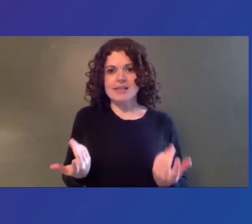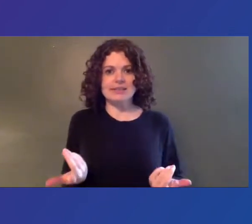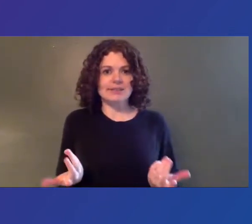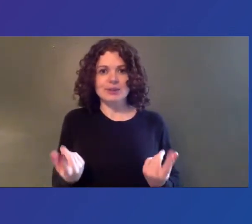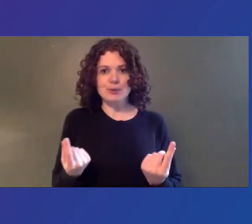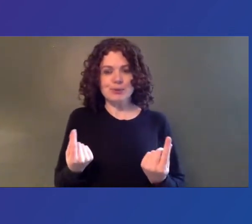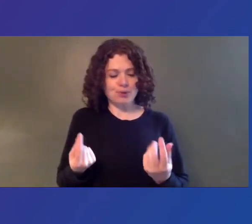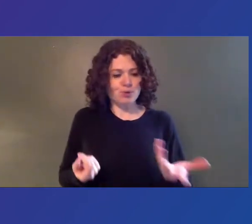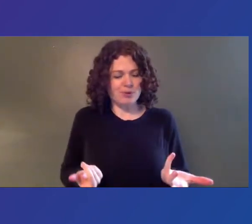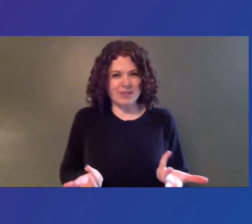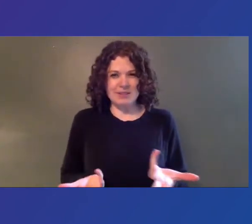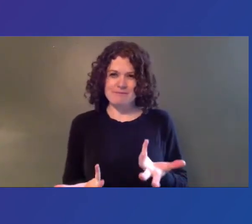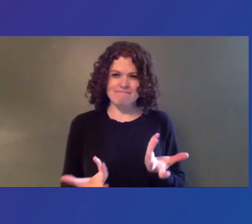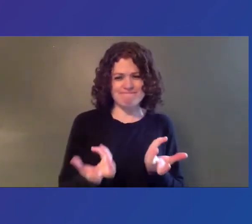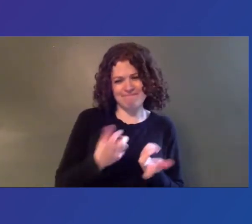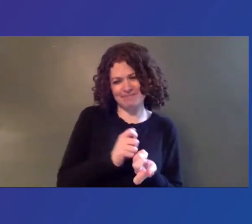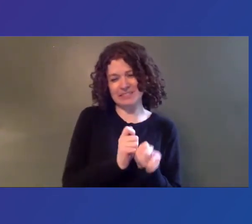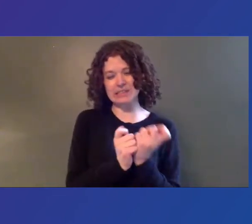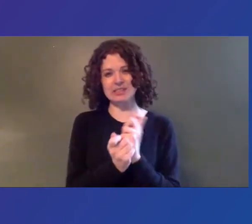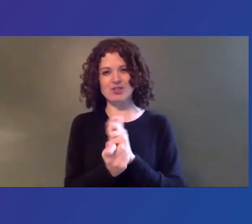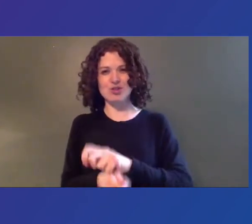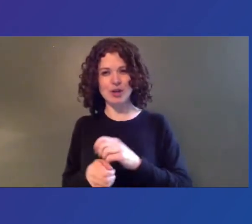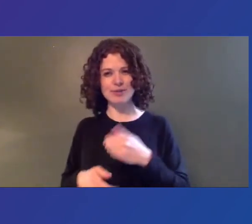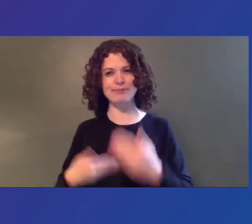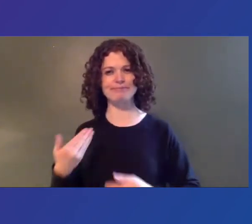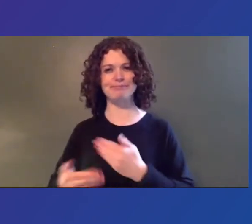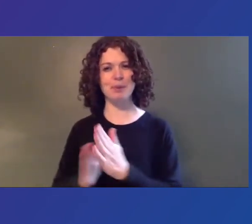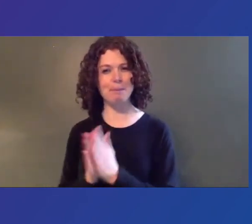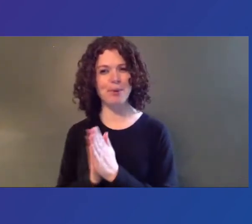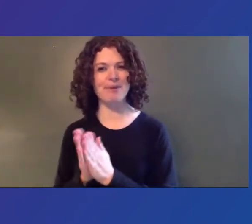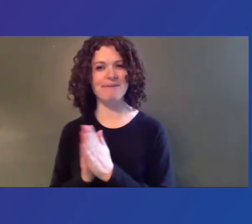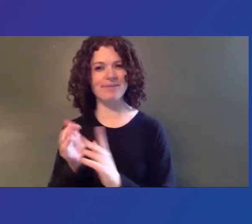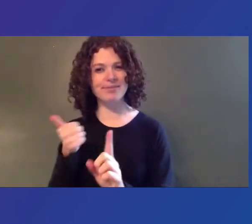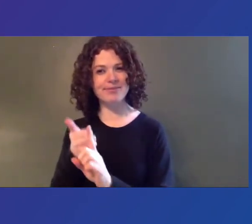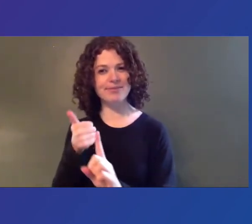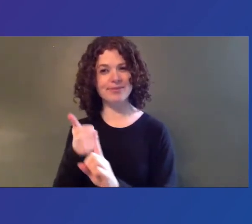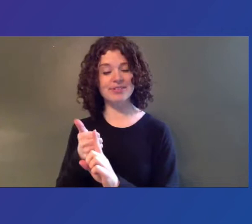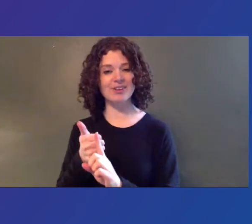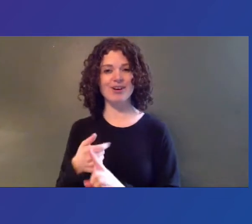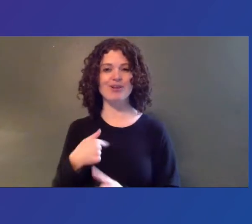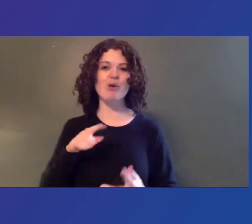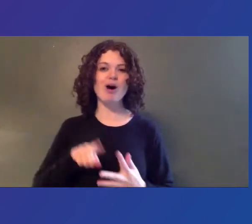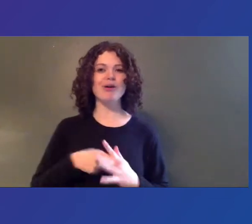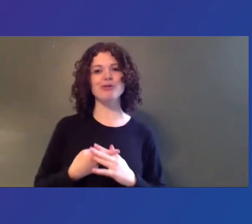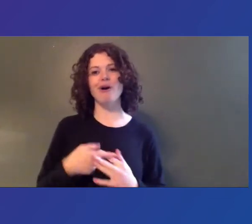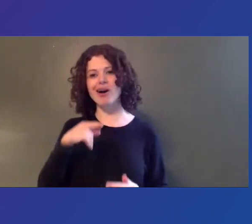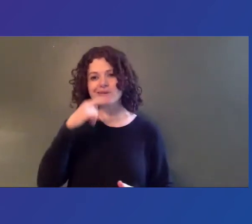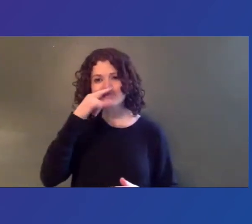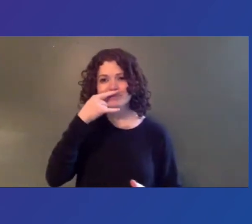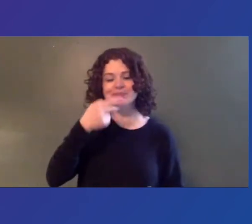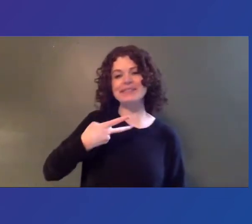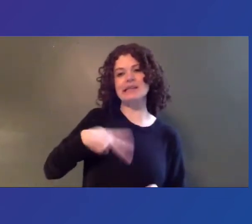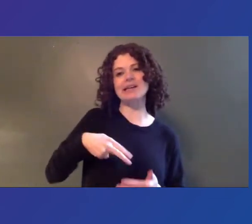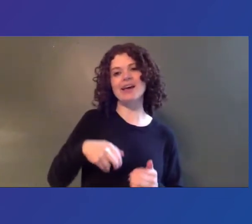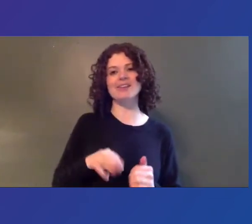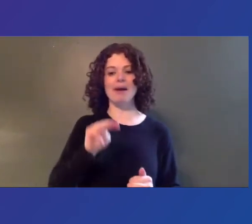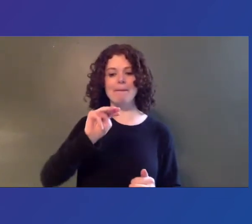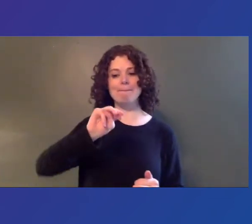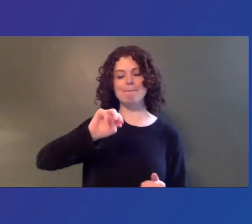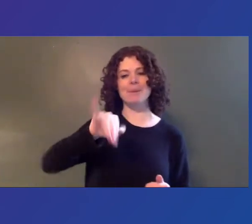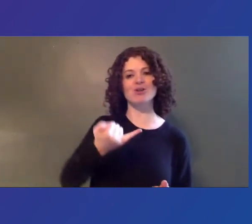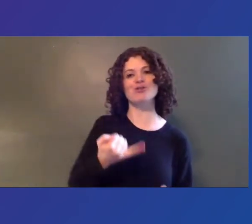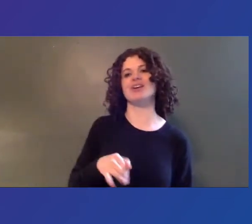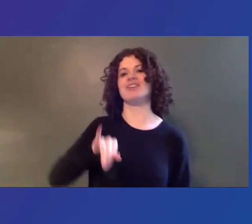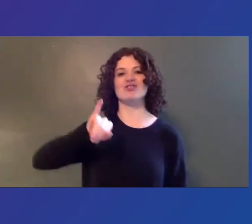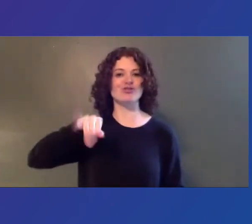forward. Because I started dancing as a kid, you know, Janet Jackson videos, Michael Jackson videos in high school, African dance. But I always, even at that